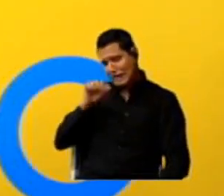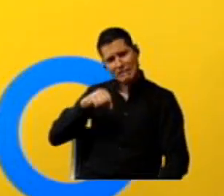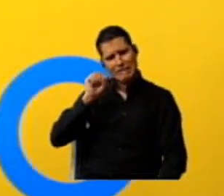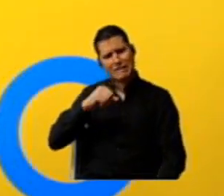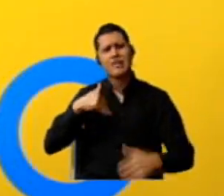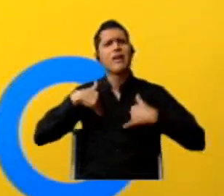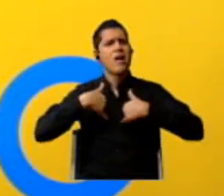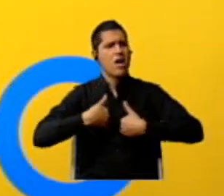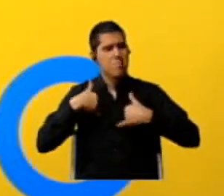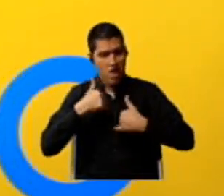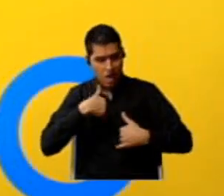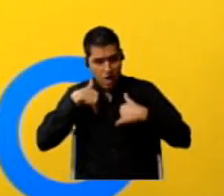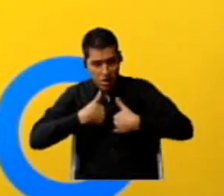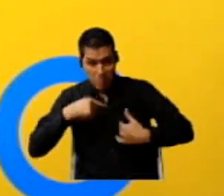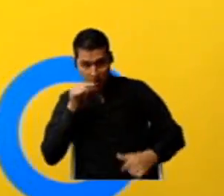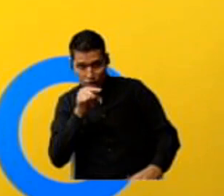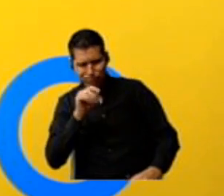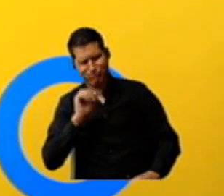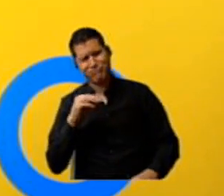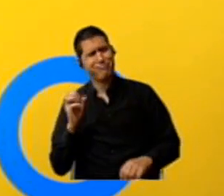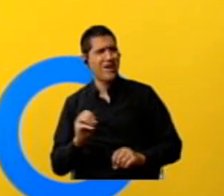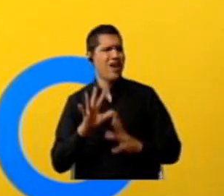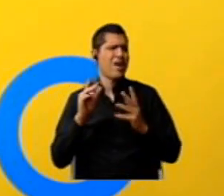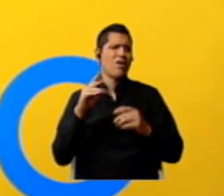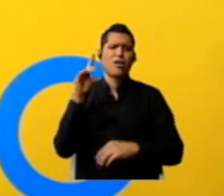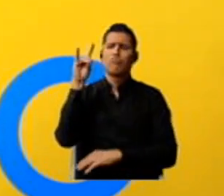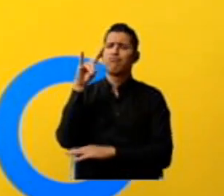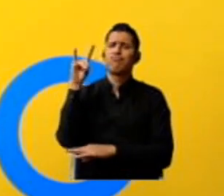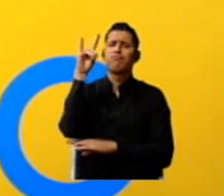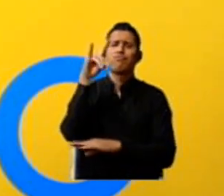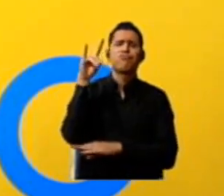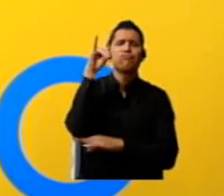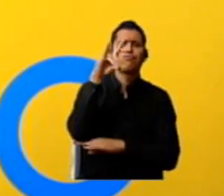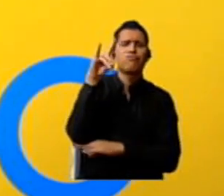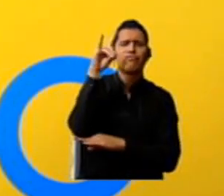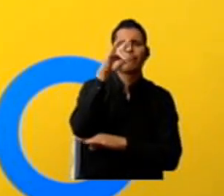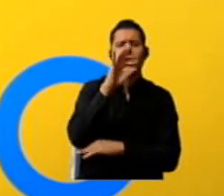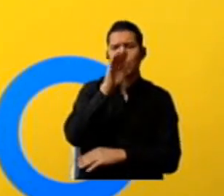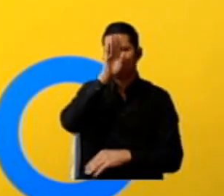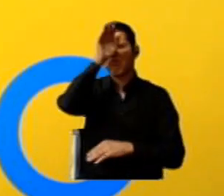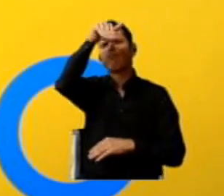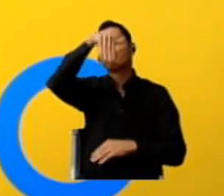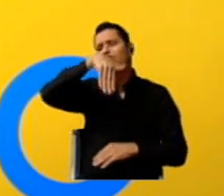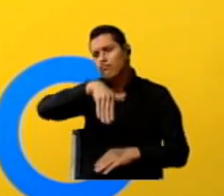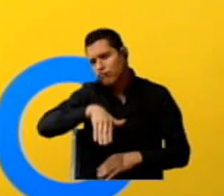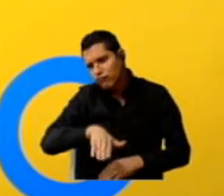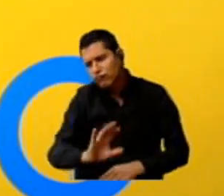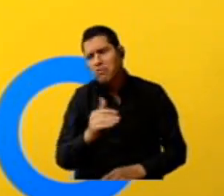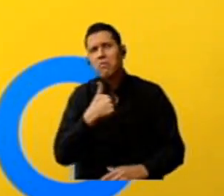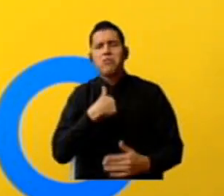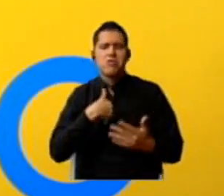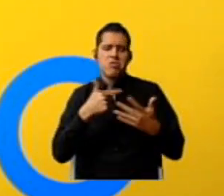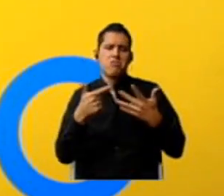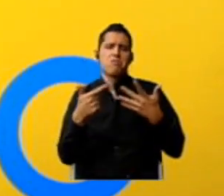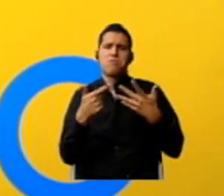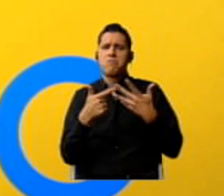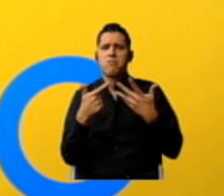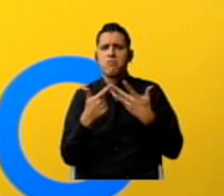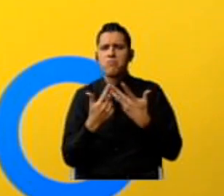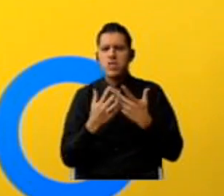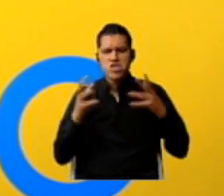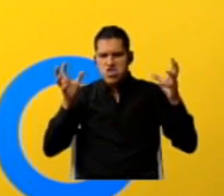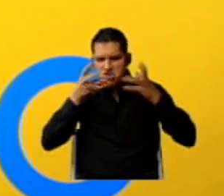animals there? Yes, they have giraffes, they have elephants, they have